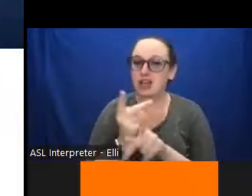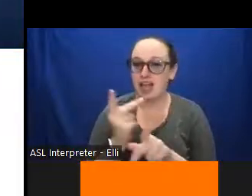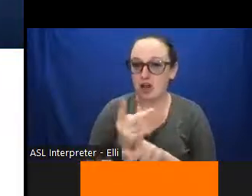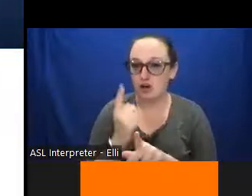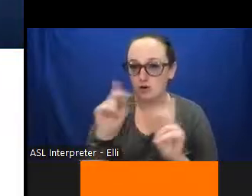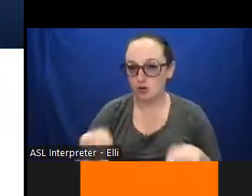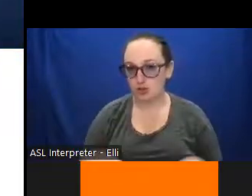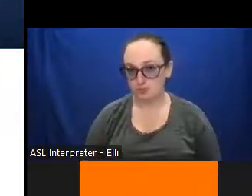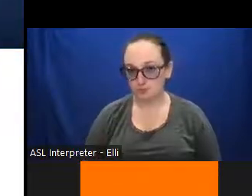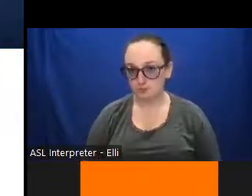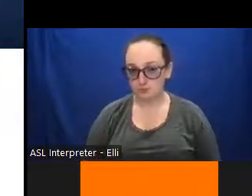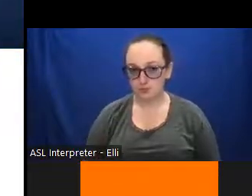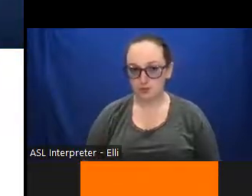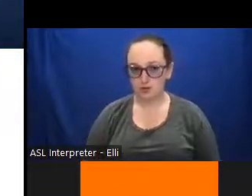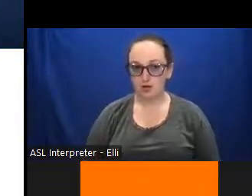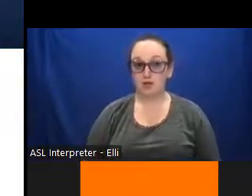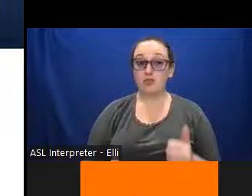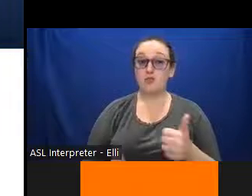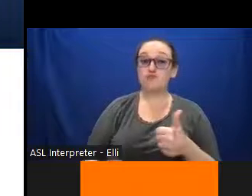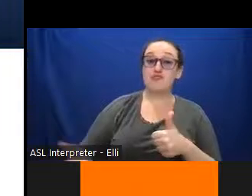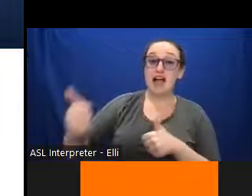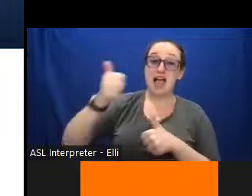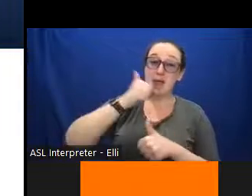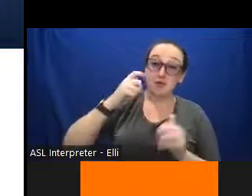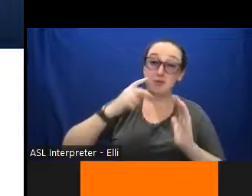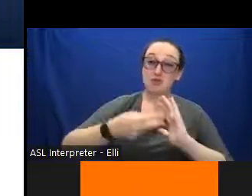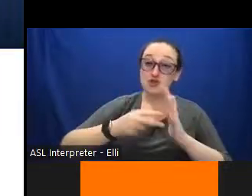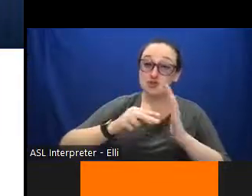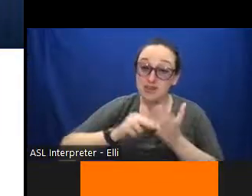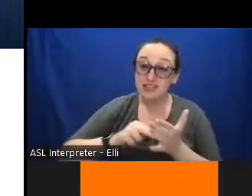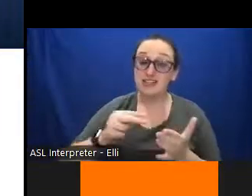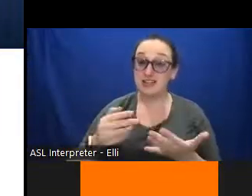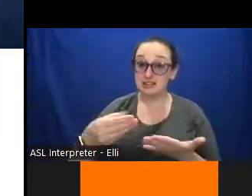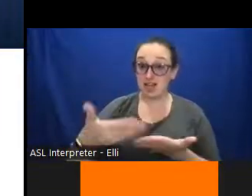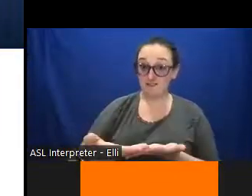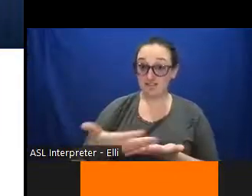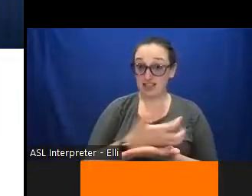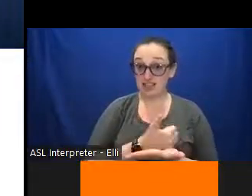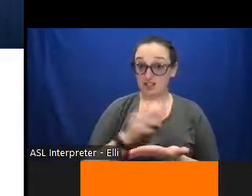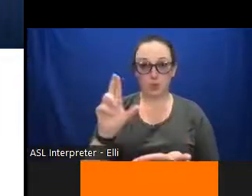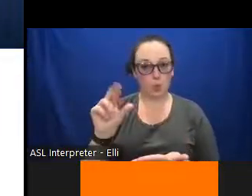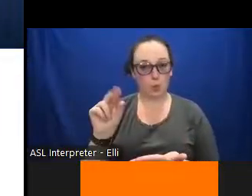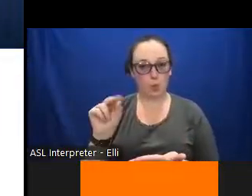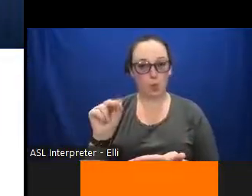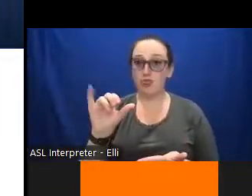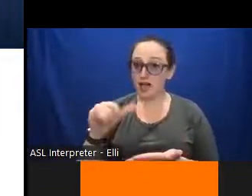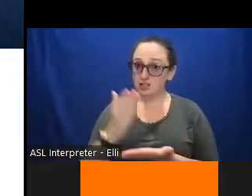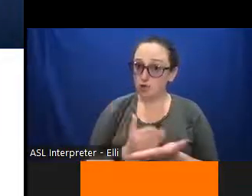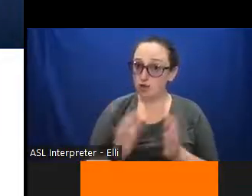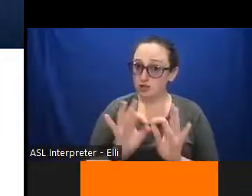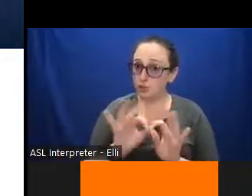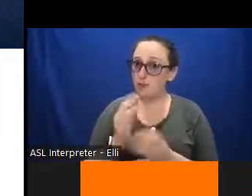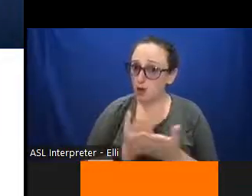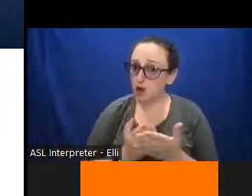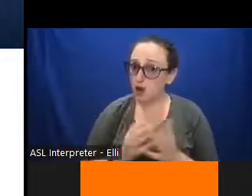again, shifting the focus that the primary purpose is not evidence collection. That is a piece of what we do. It is